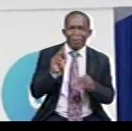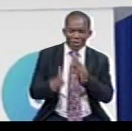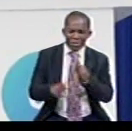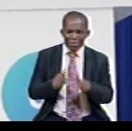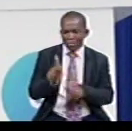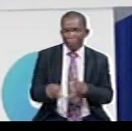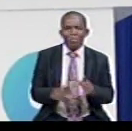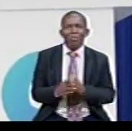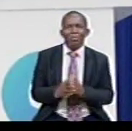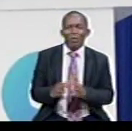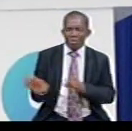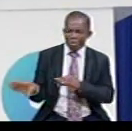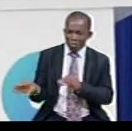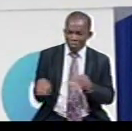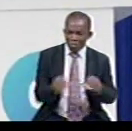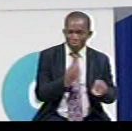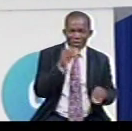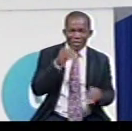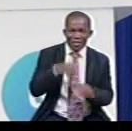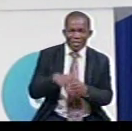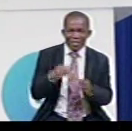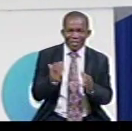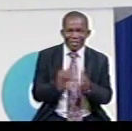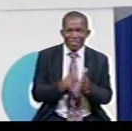this place.